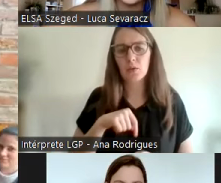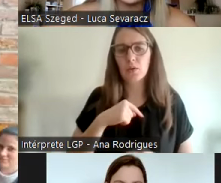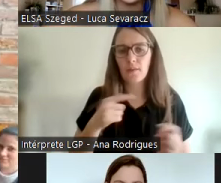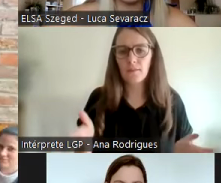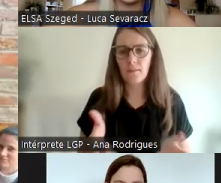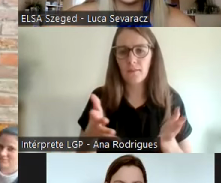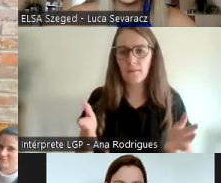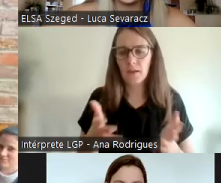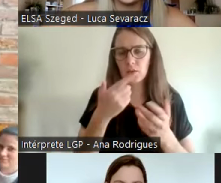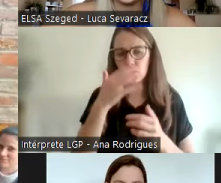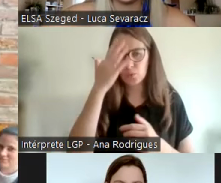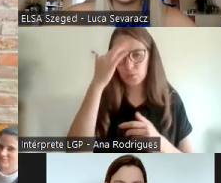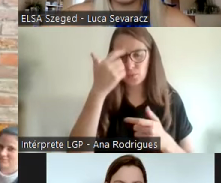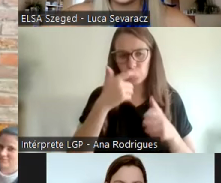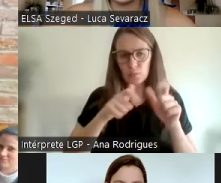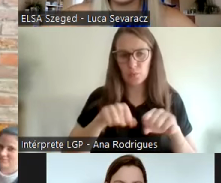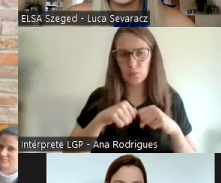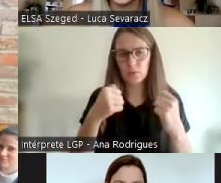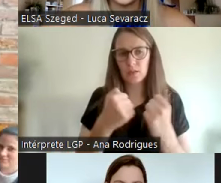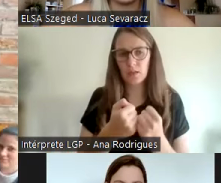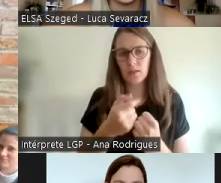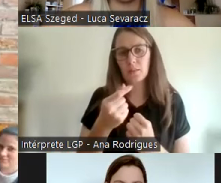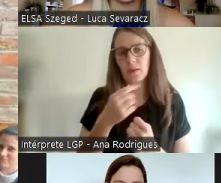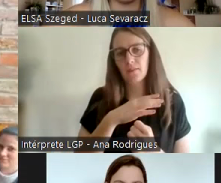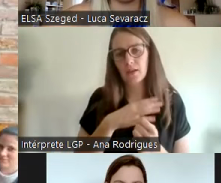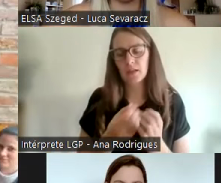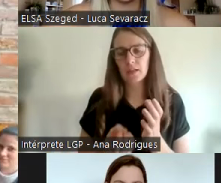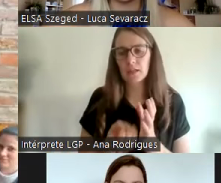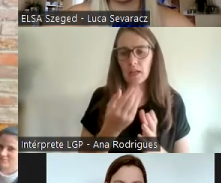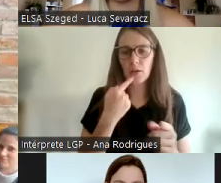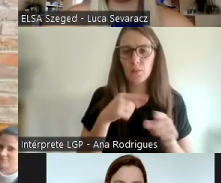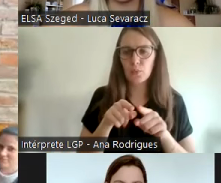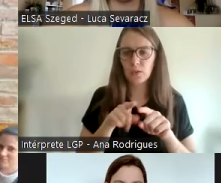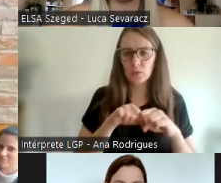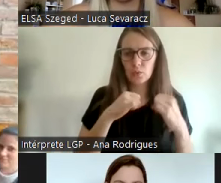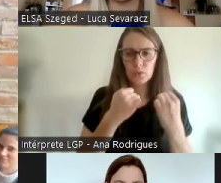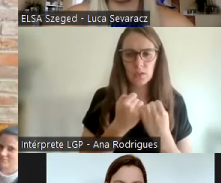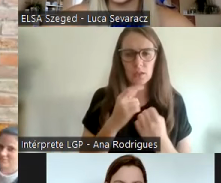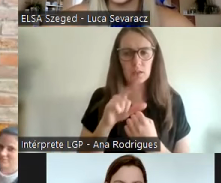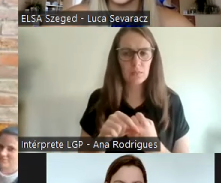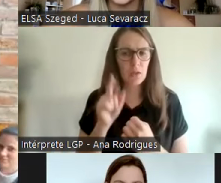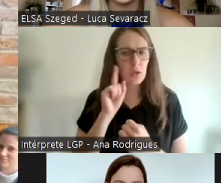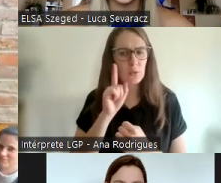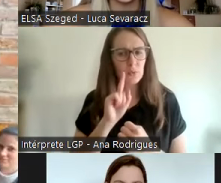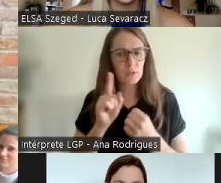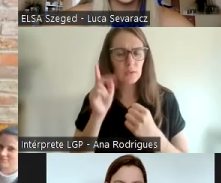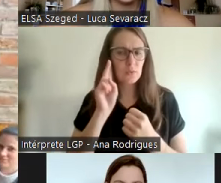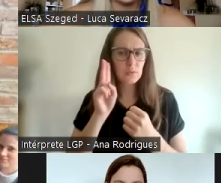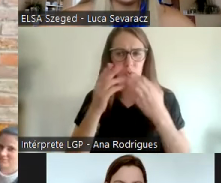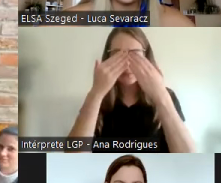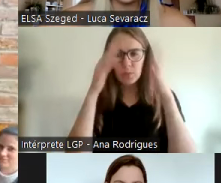our society to partake in the shaping of public life and to uphold the inherent values of democratic